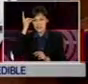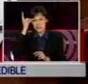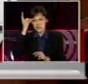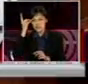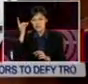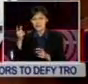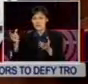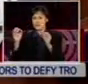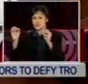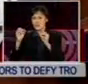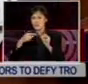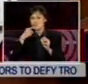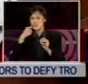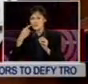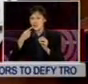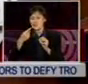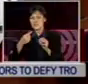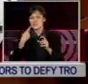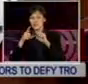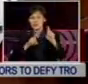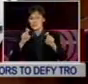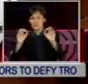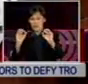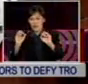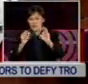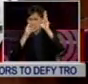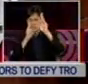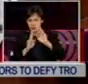is no mention about the prosecution, Your Honor.